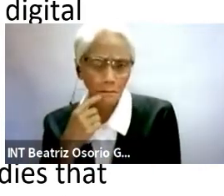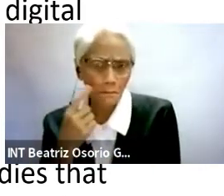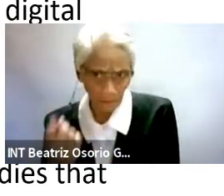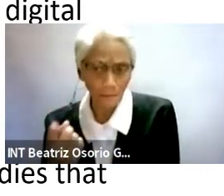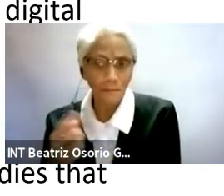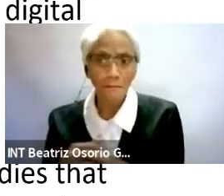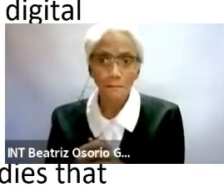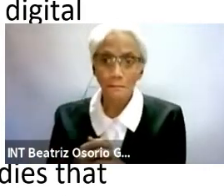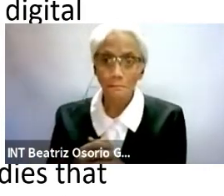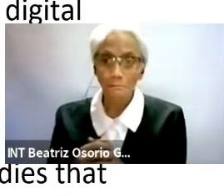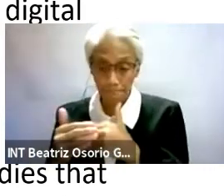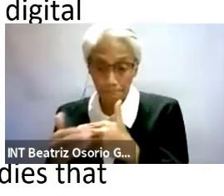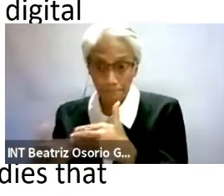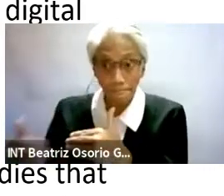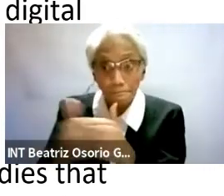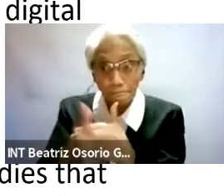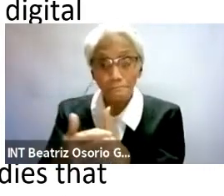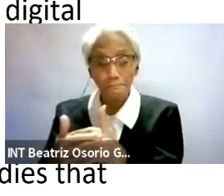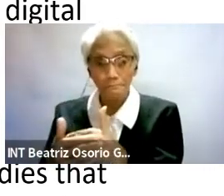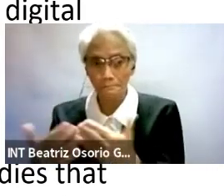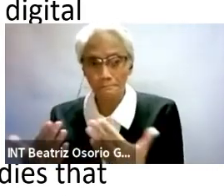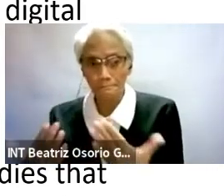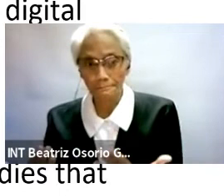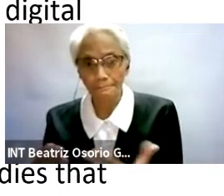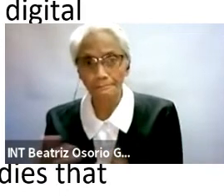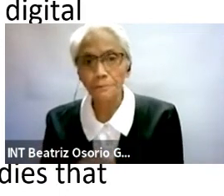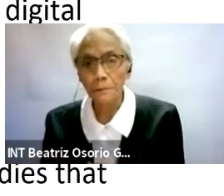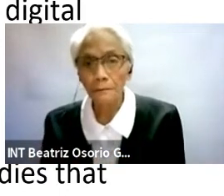comment beyond putting an emphasis on certain words.